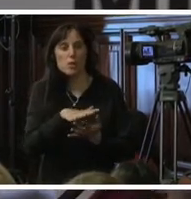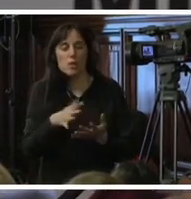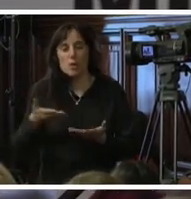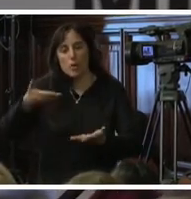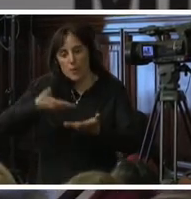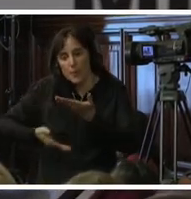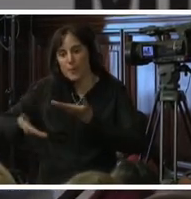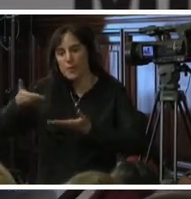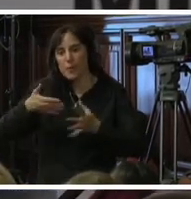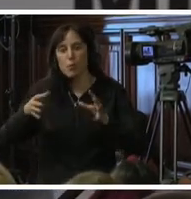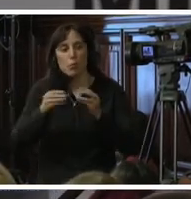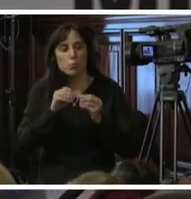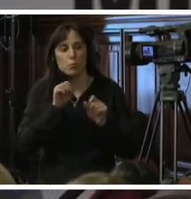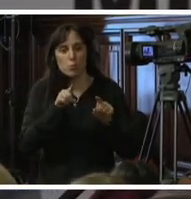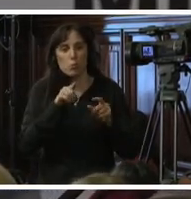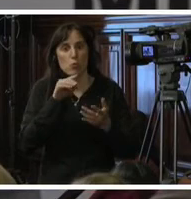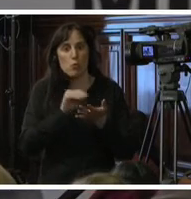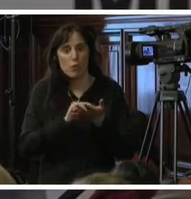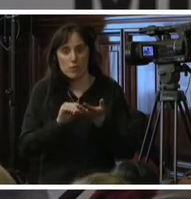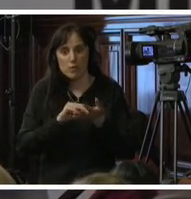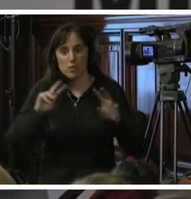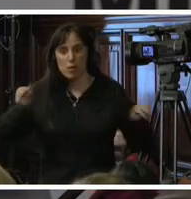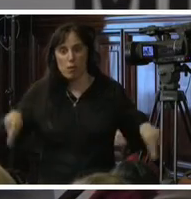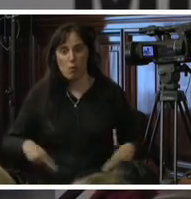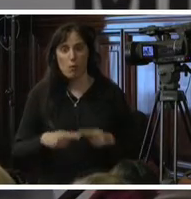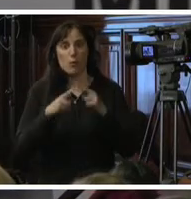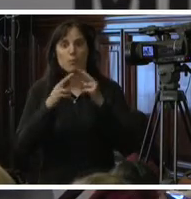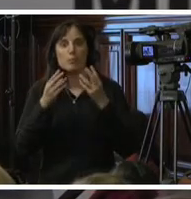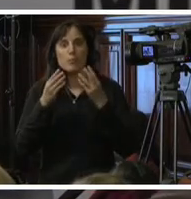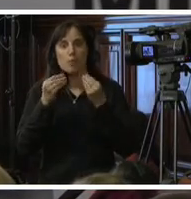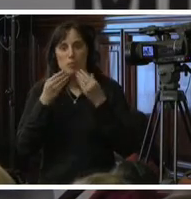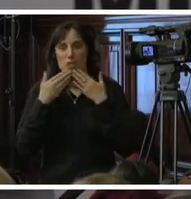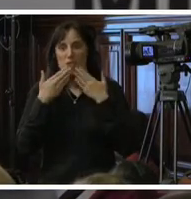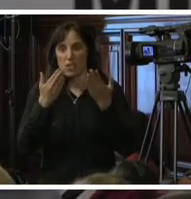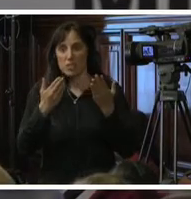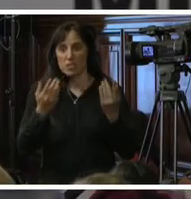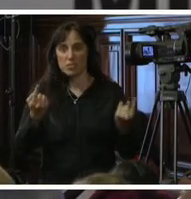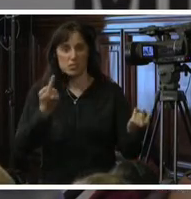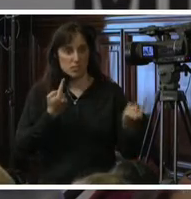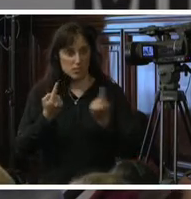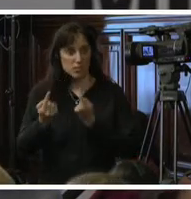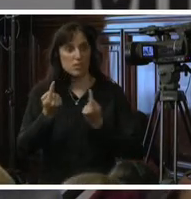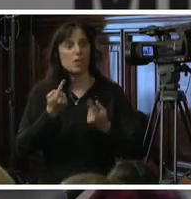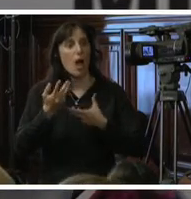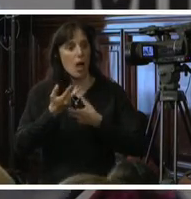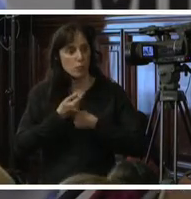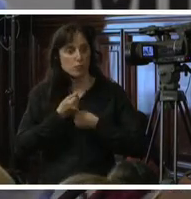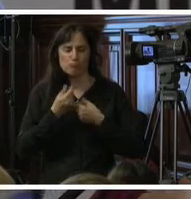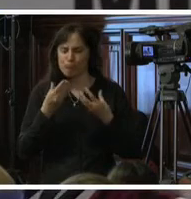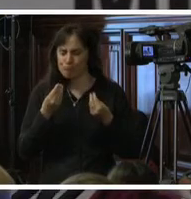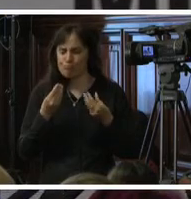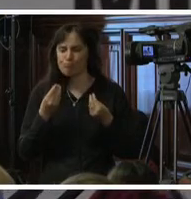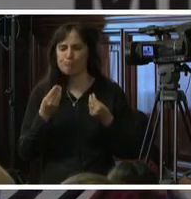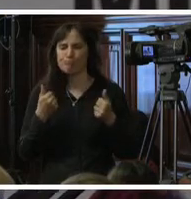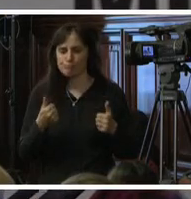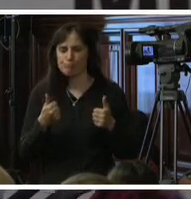office at the United Nations, and thank you for coming, because this is very helpful to us, because the